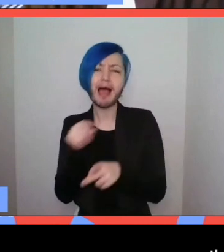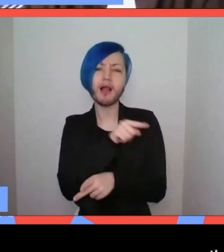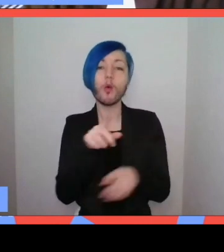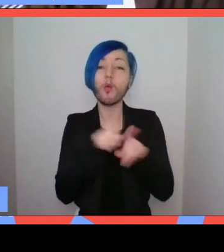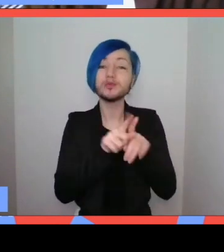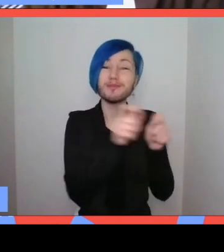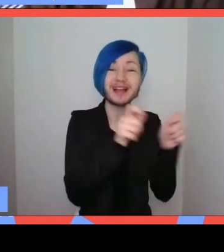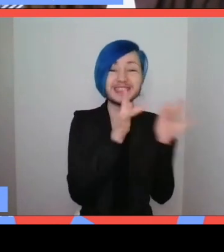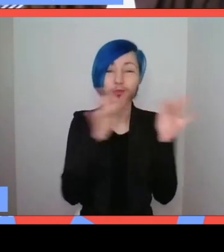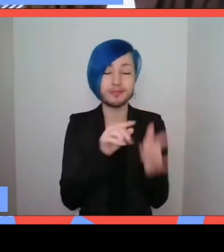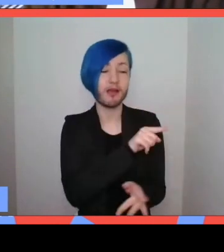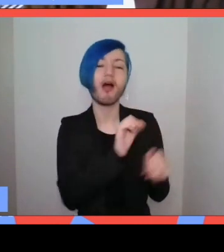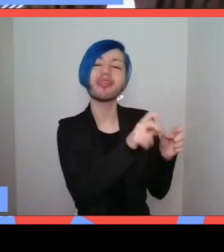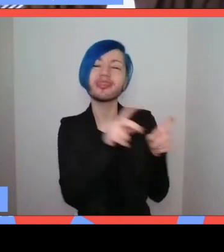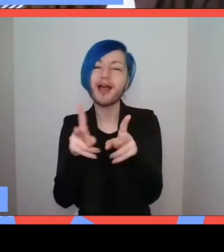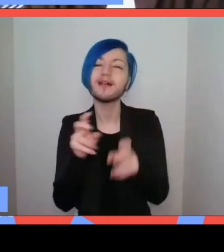for.